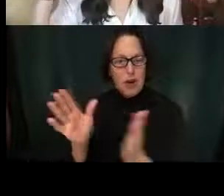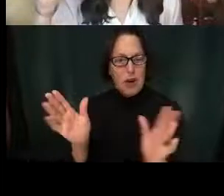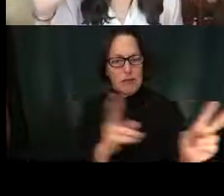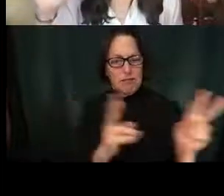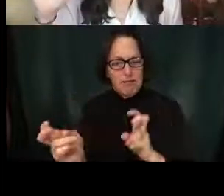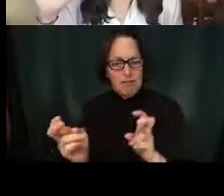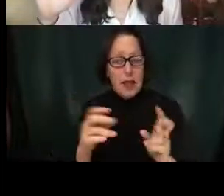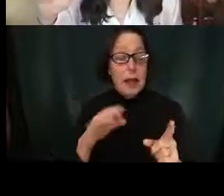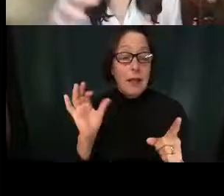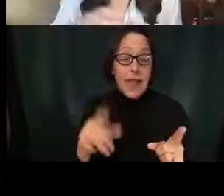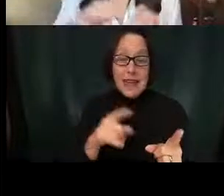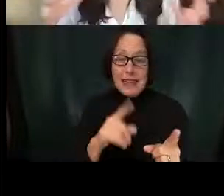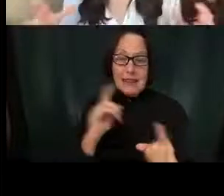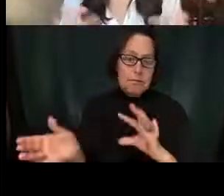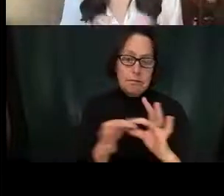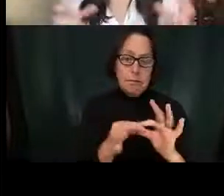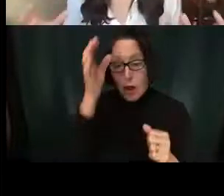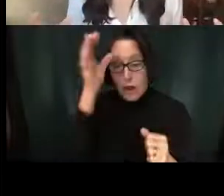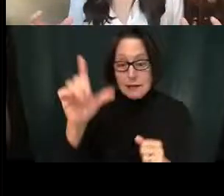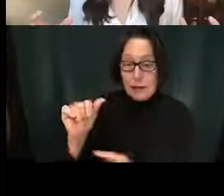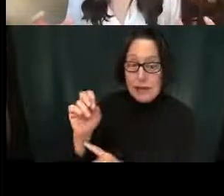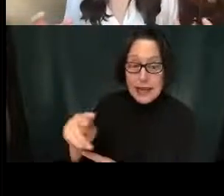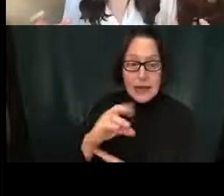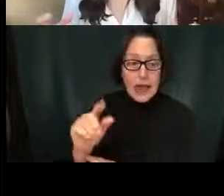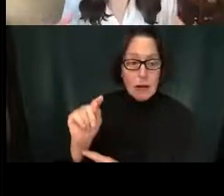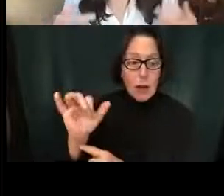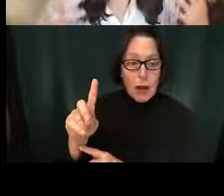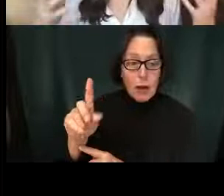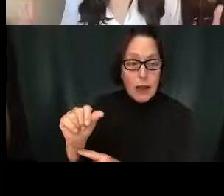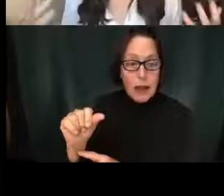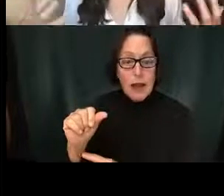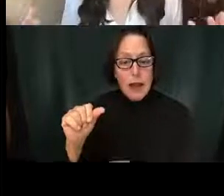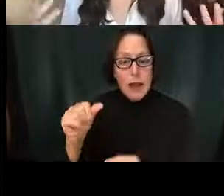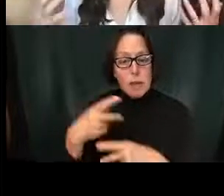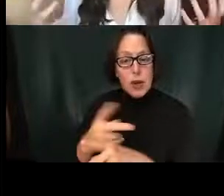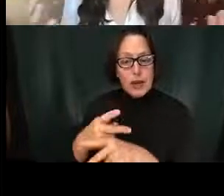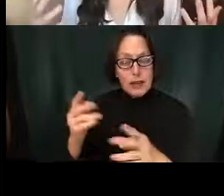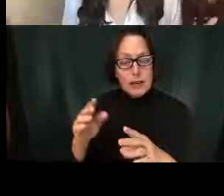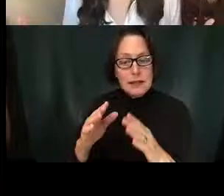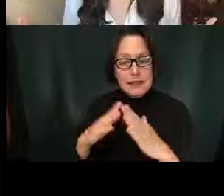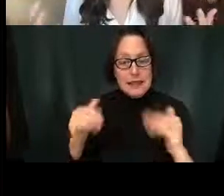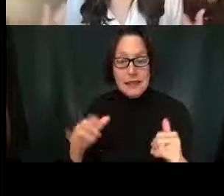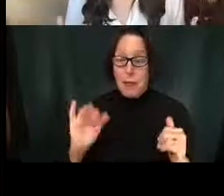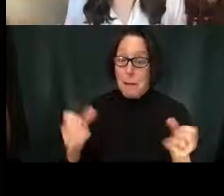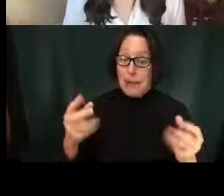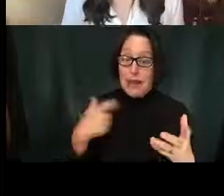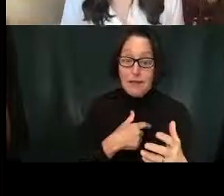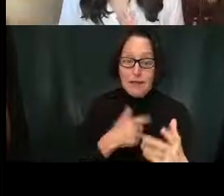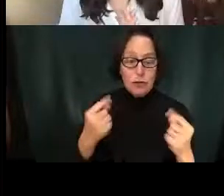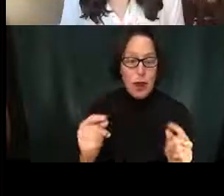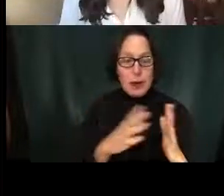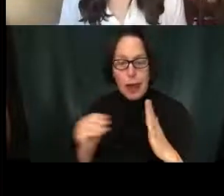tied directly to the concepts of lean and the Toyota production system that so many of us have been trying to emulate or copy in